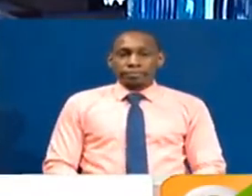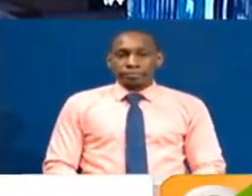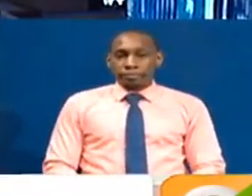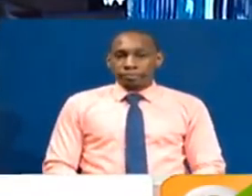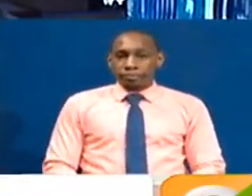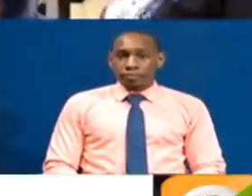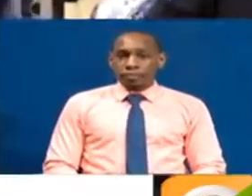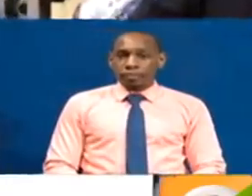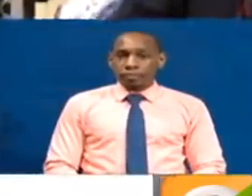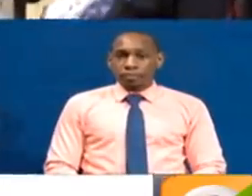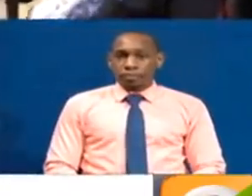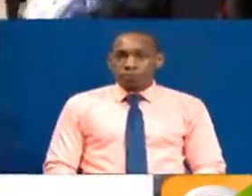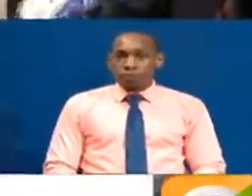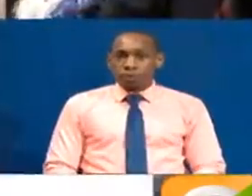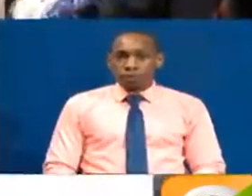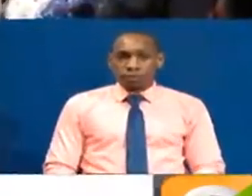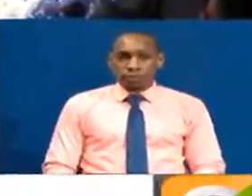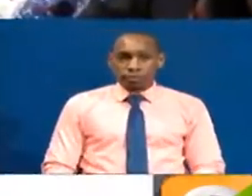reports.